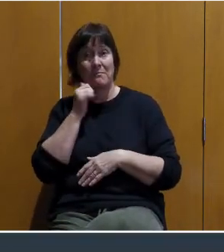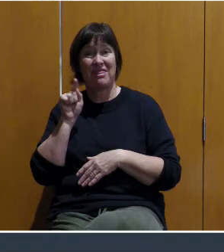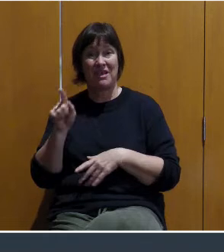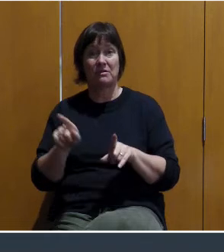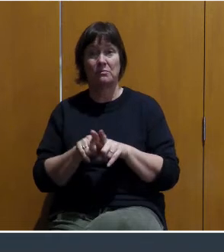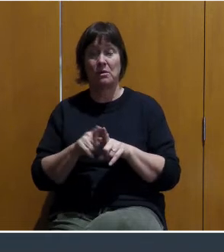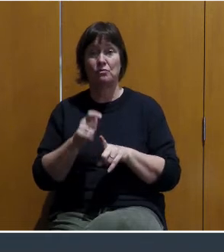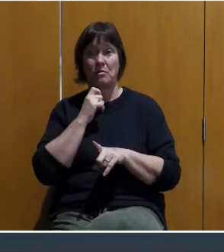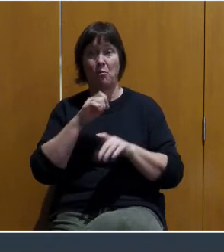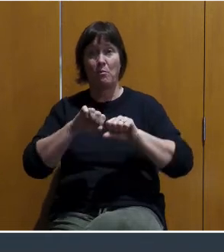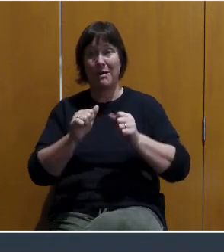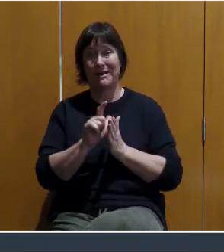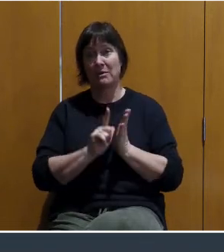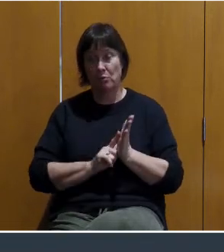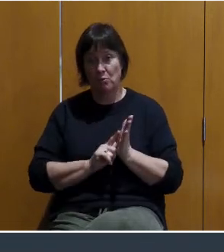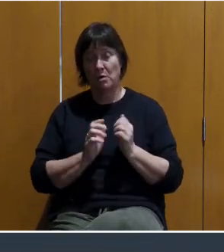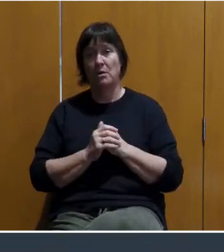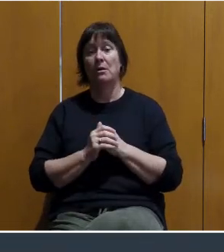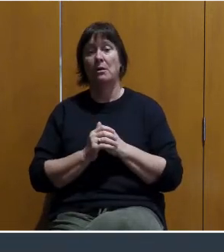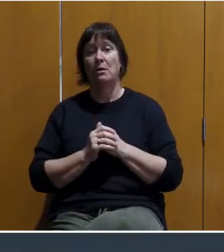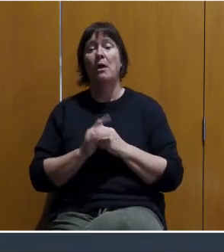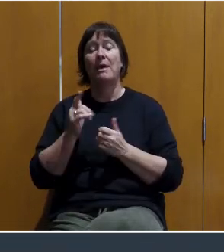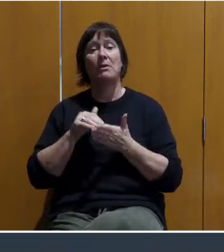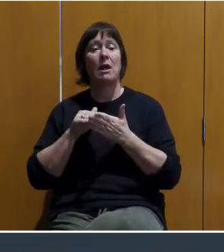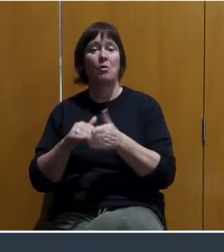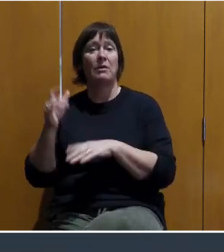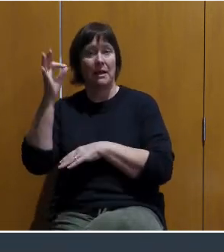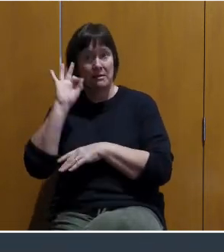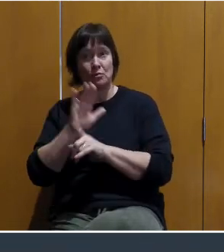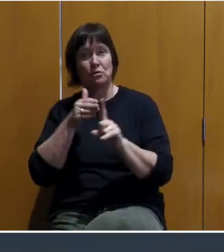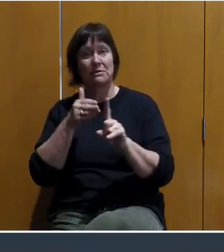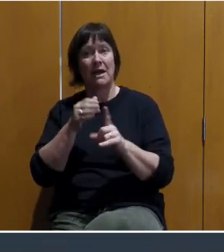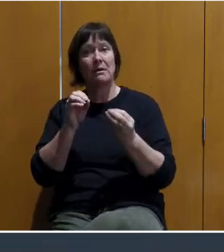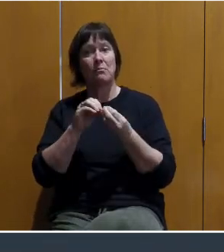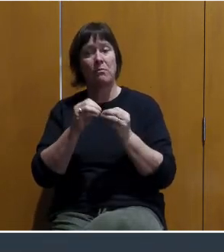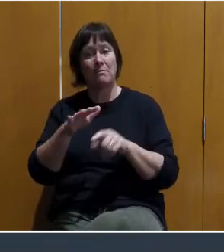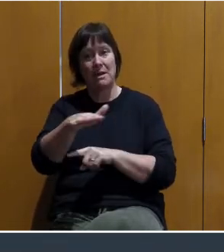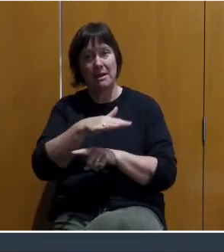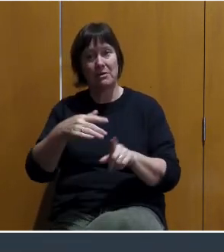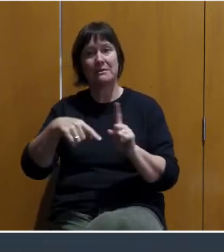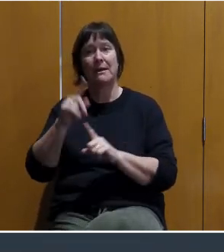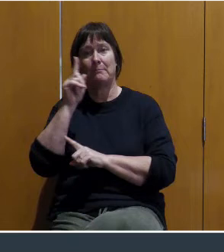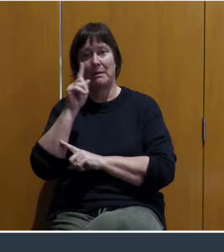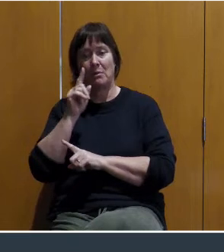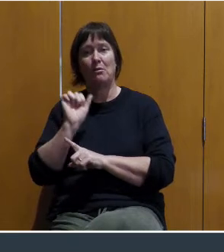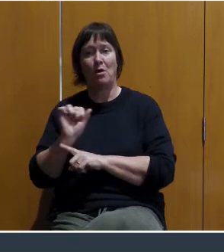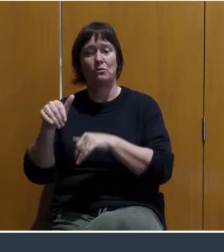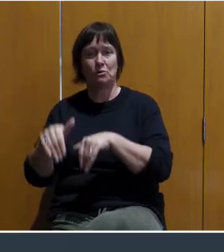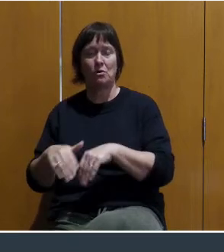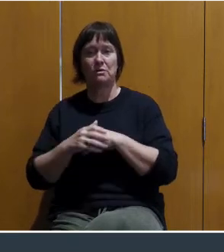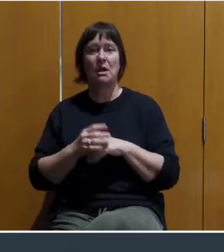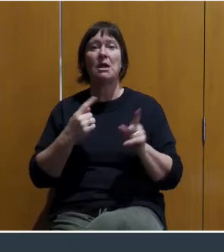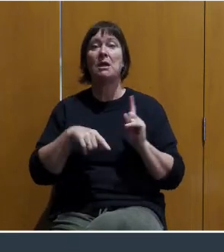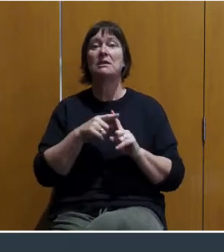to report breaches. This may aid the council in being able to target problem areas and owners. Also,